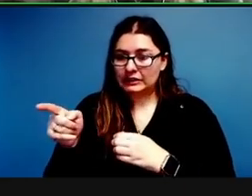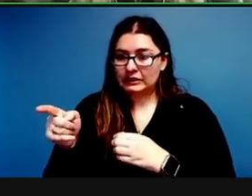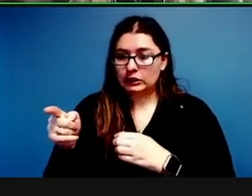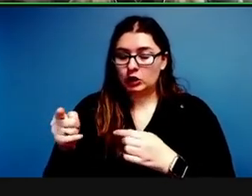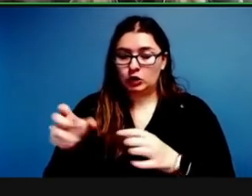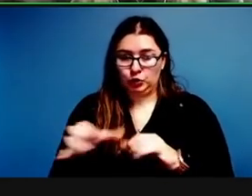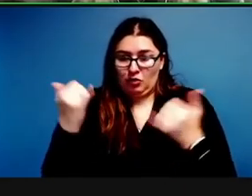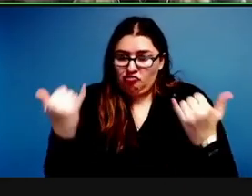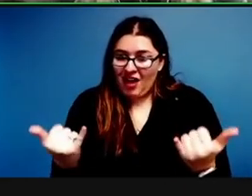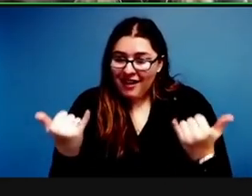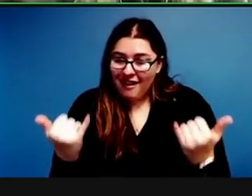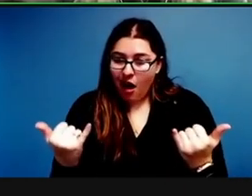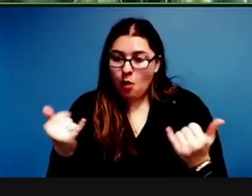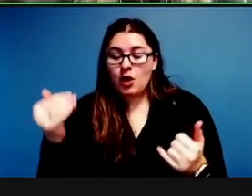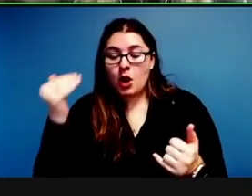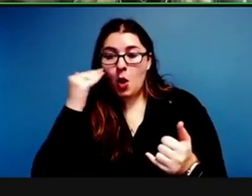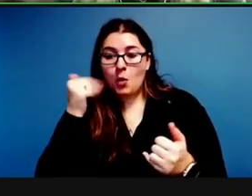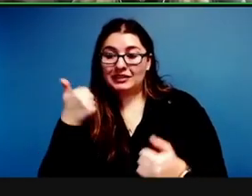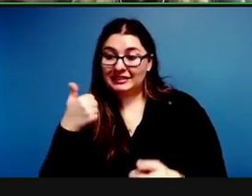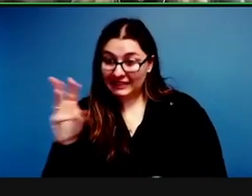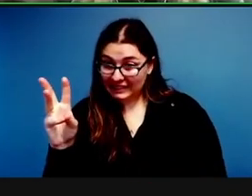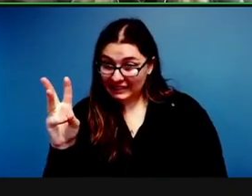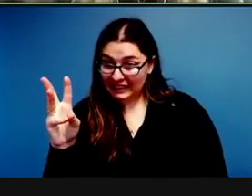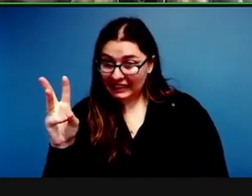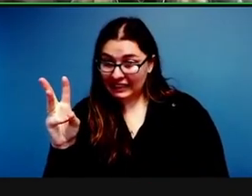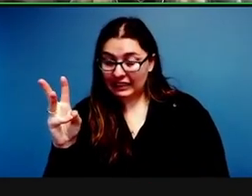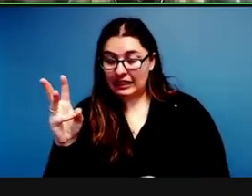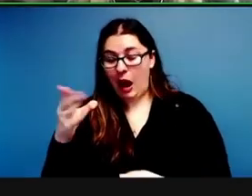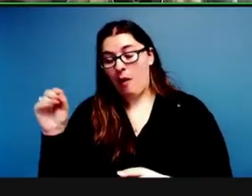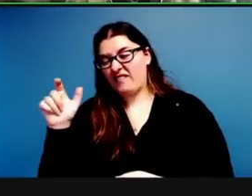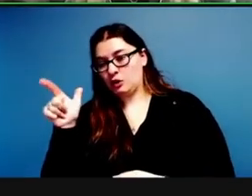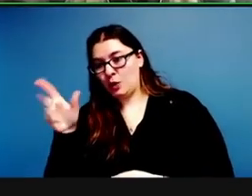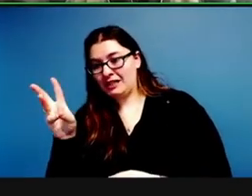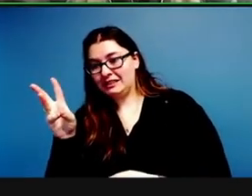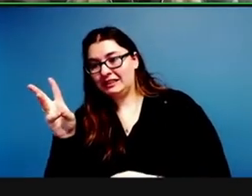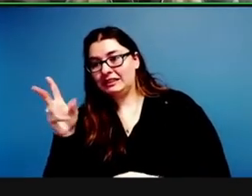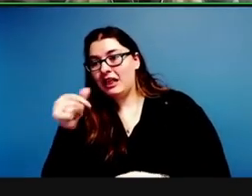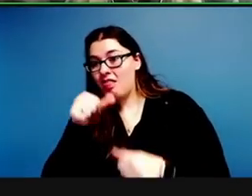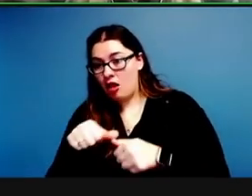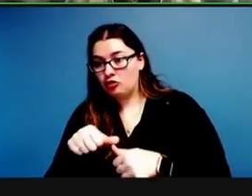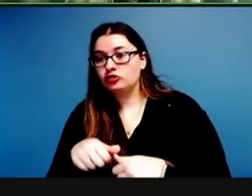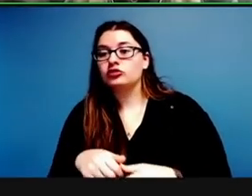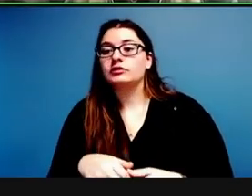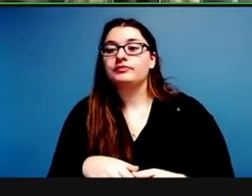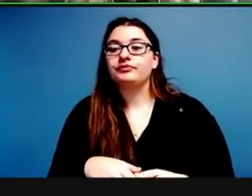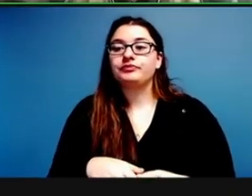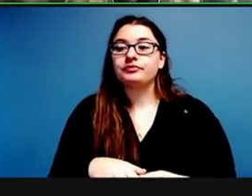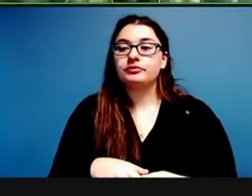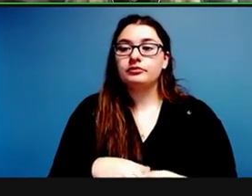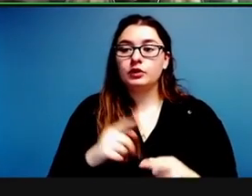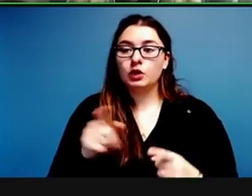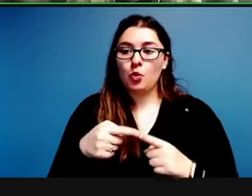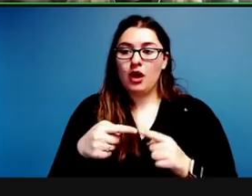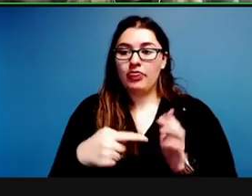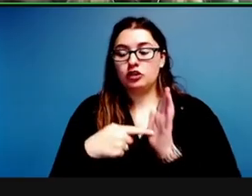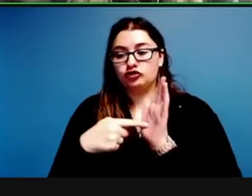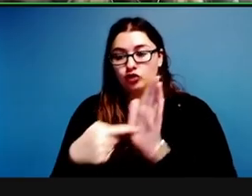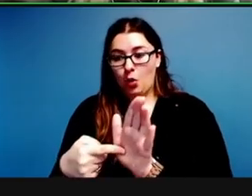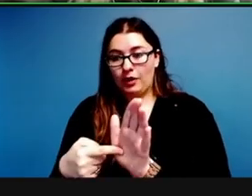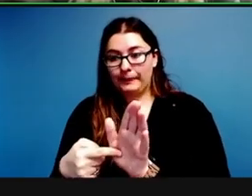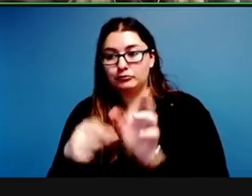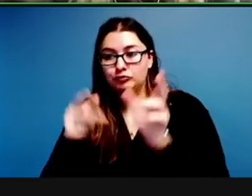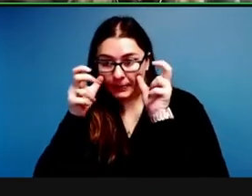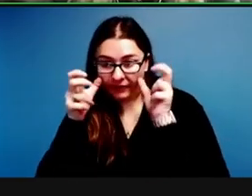right now. He knows those 16 out of 26 ASL letters when they're presented